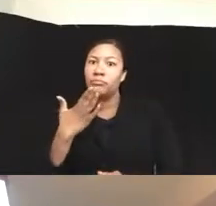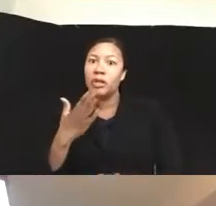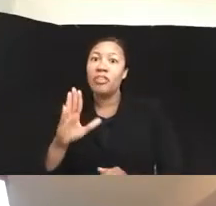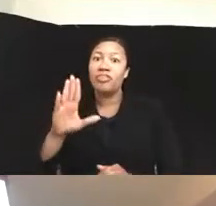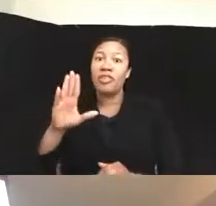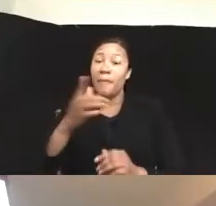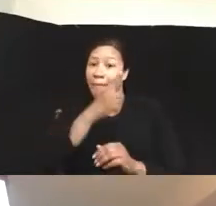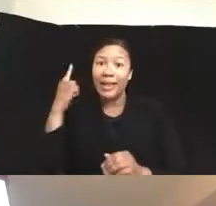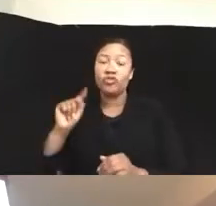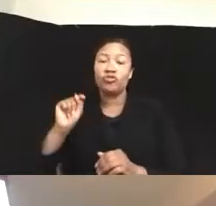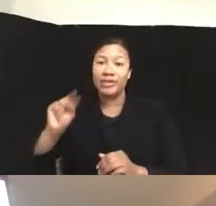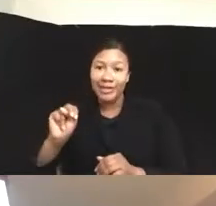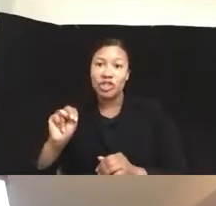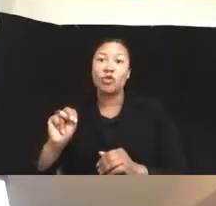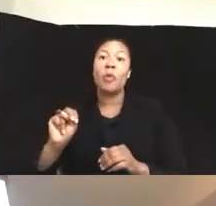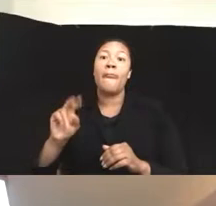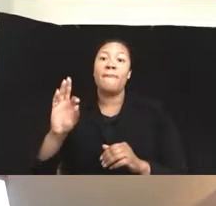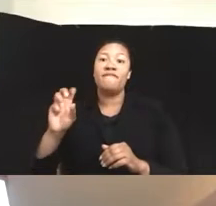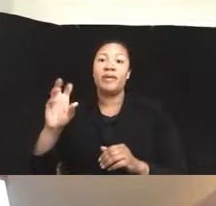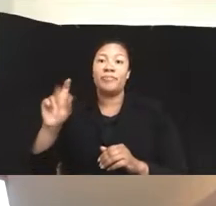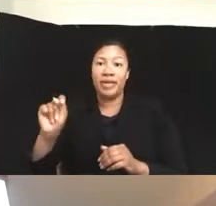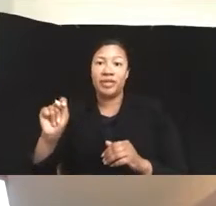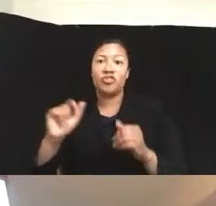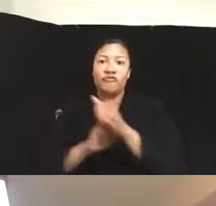your advice for those like me that strive to address these identities